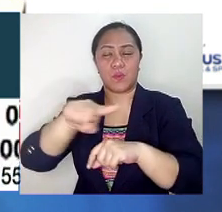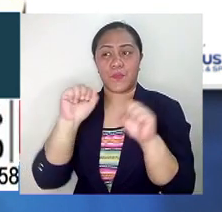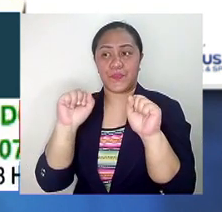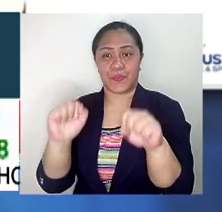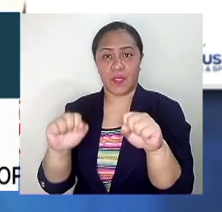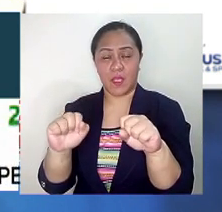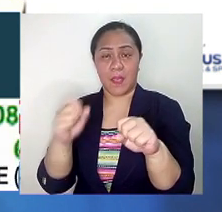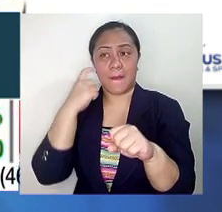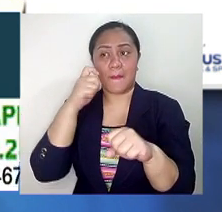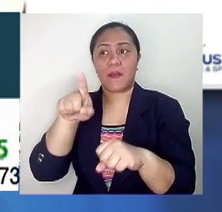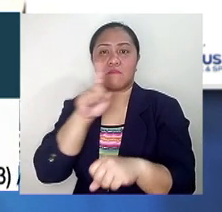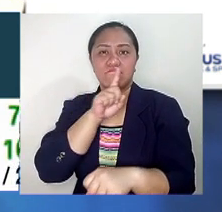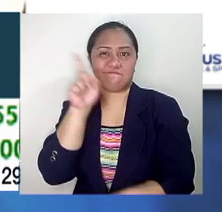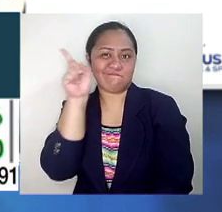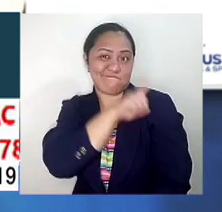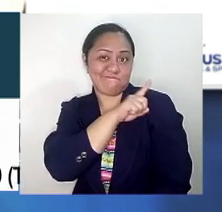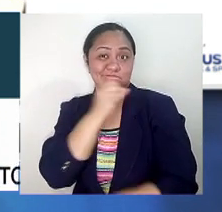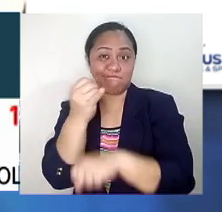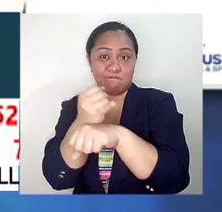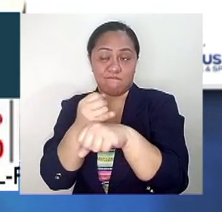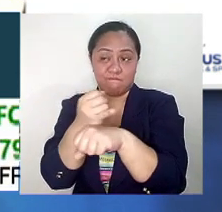this artificial island. And then